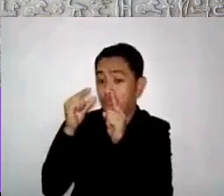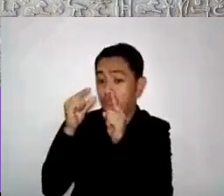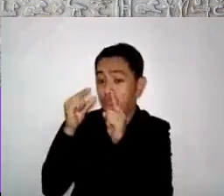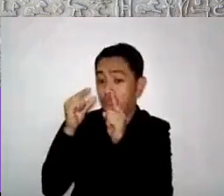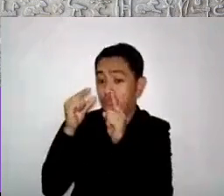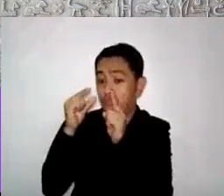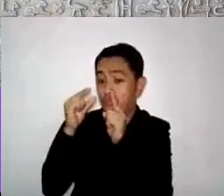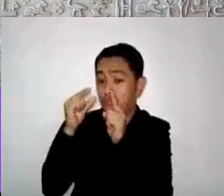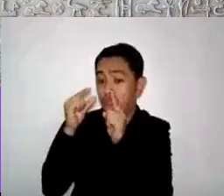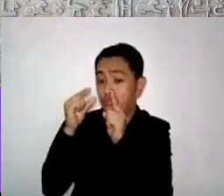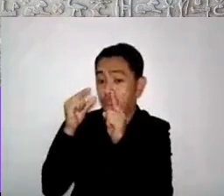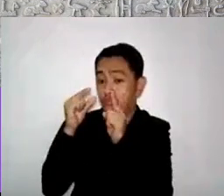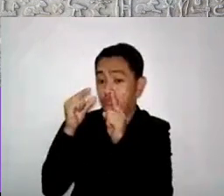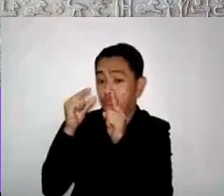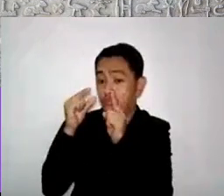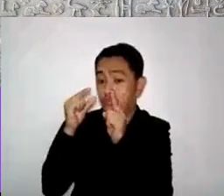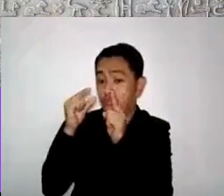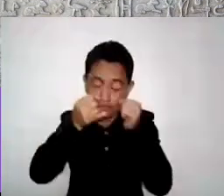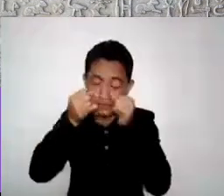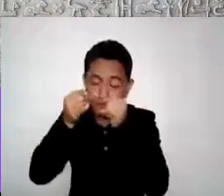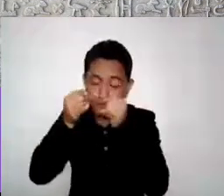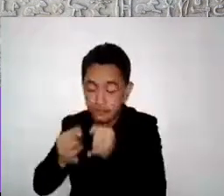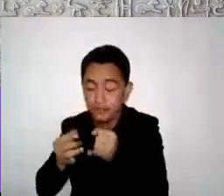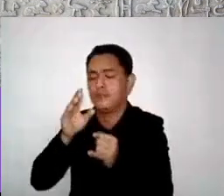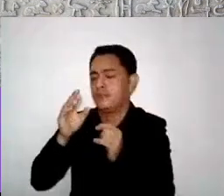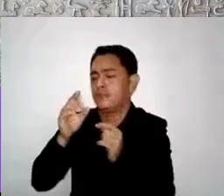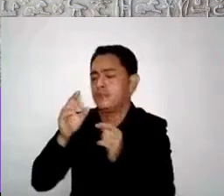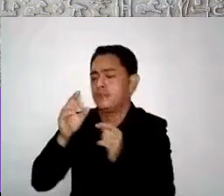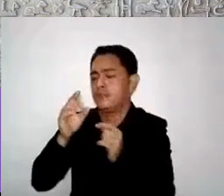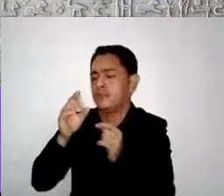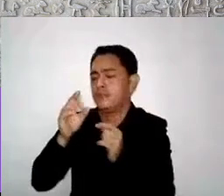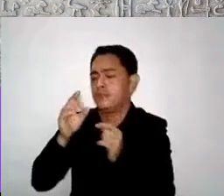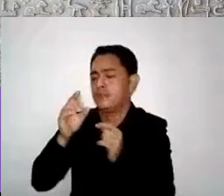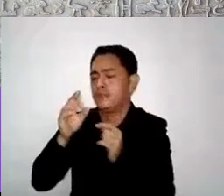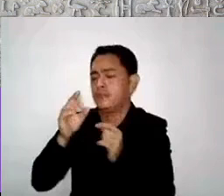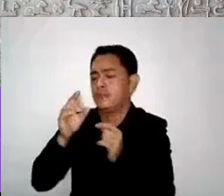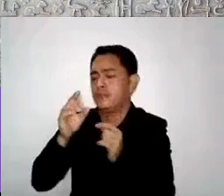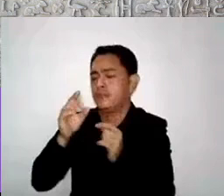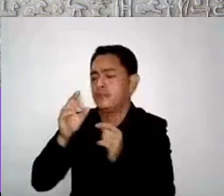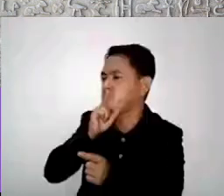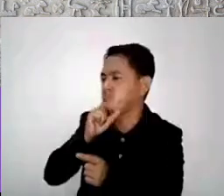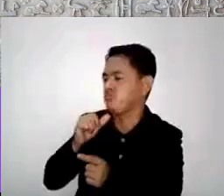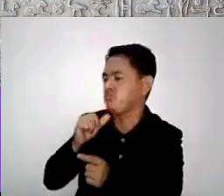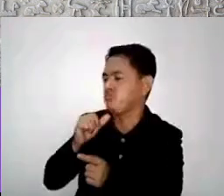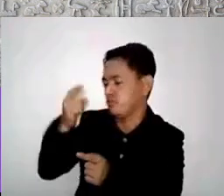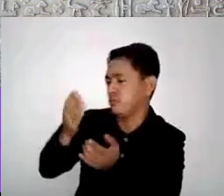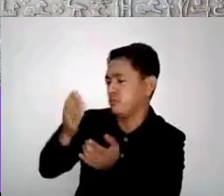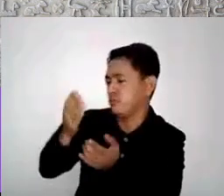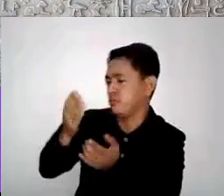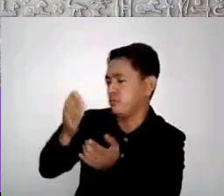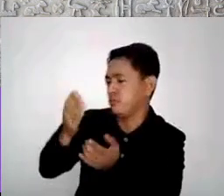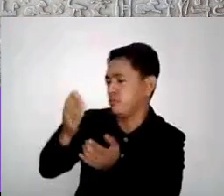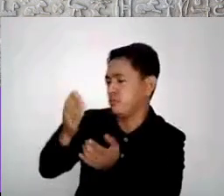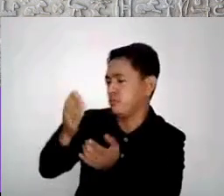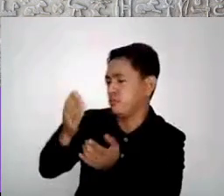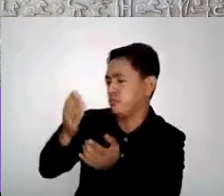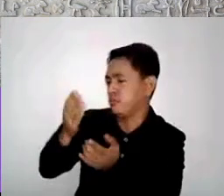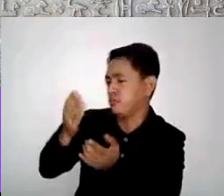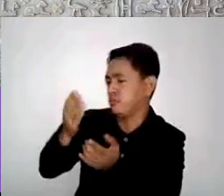be able to decode a word without really understanding what it means, which makes this aspect a mechanical